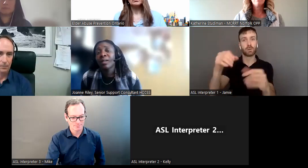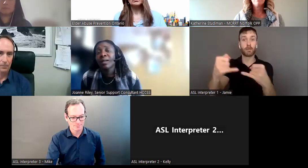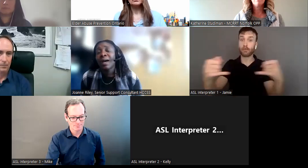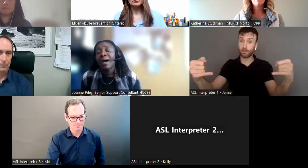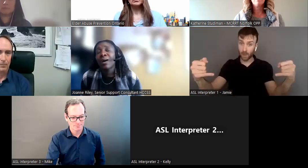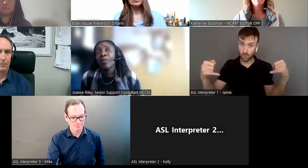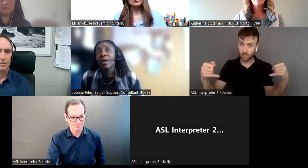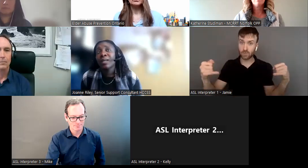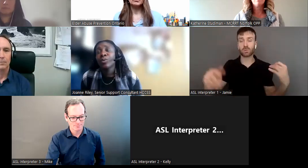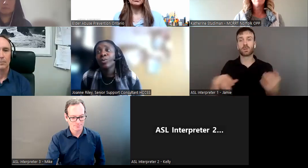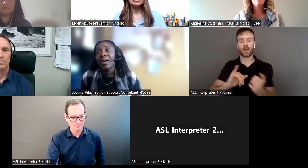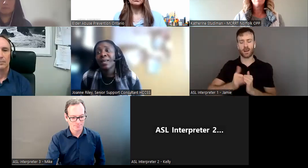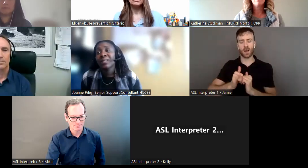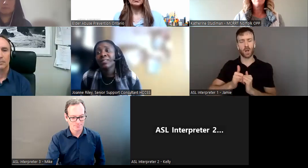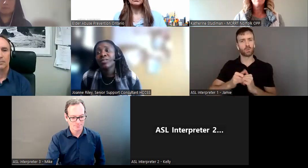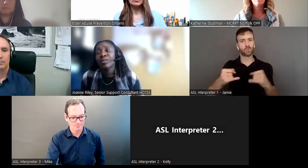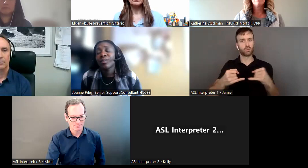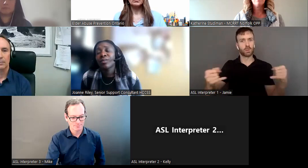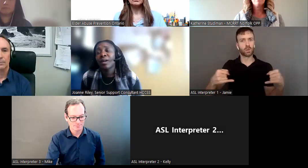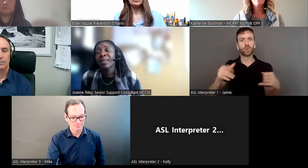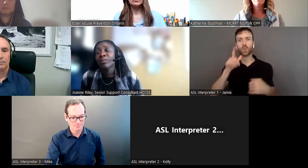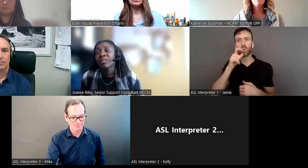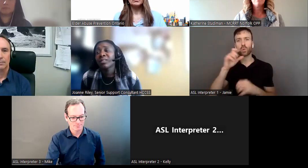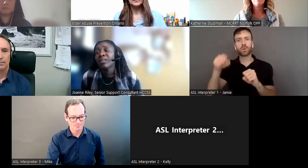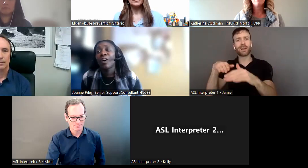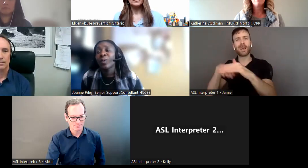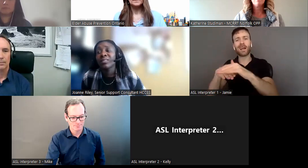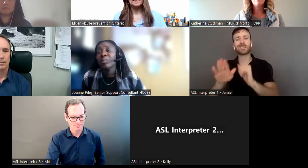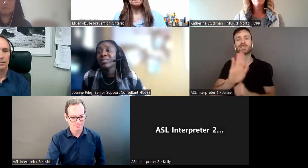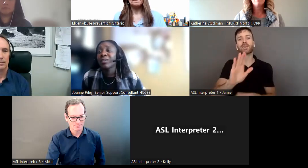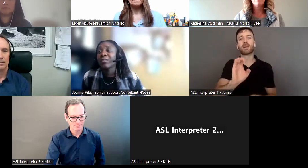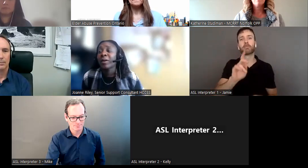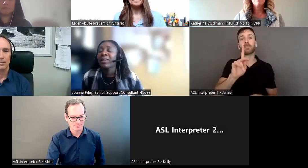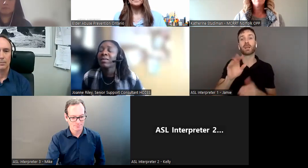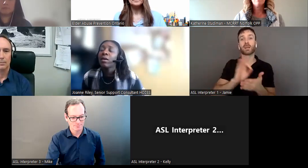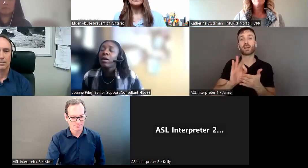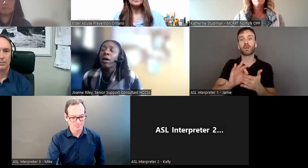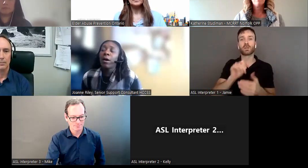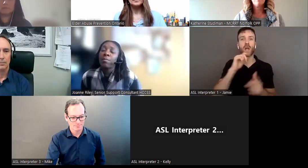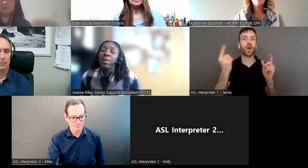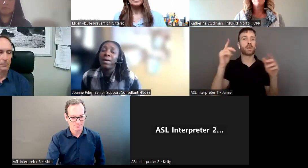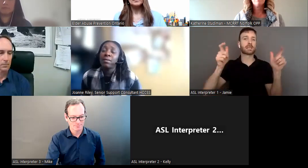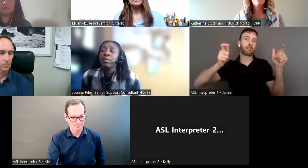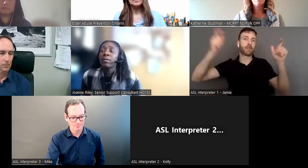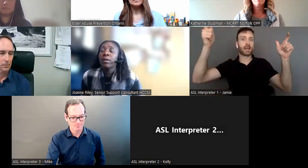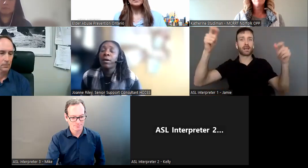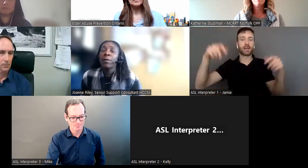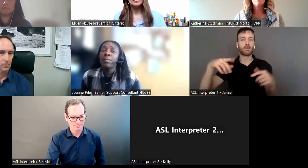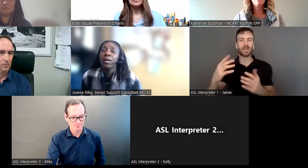around how and who has access to their accounts. It's not always the big stuff, right?